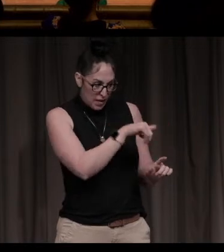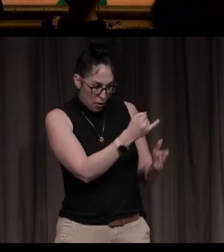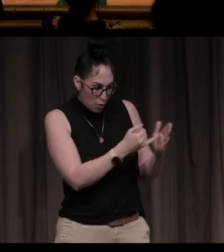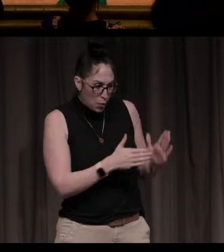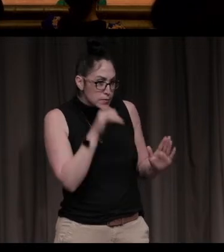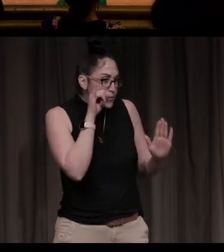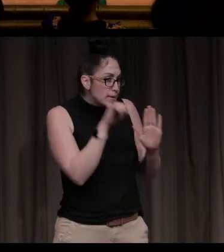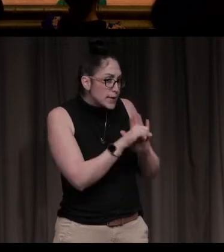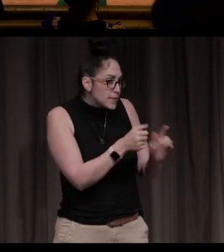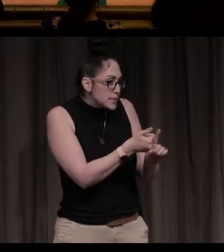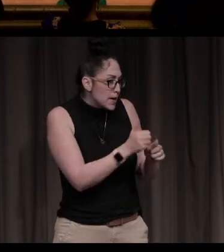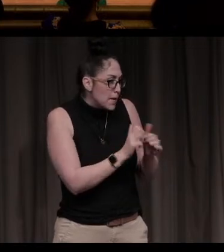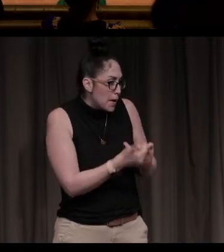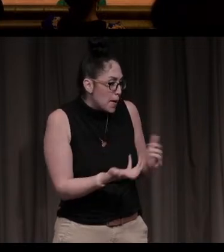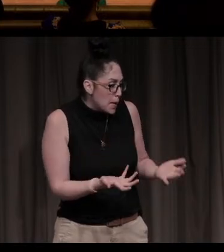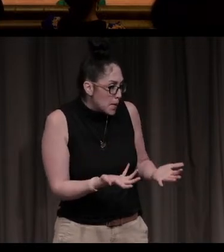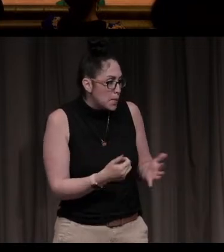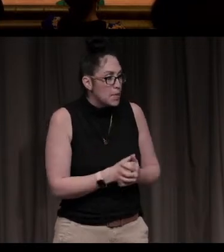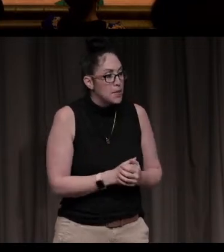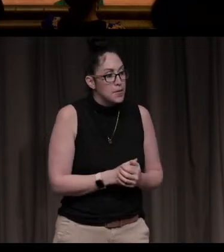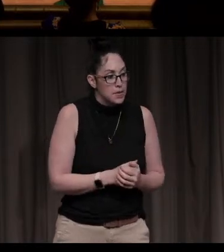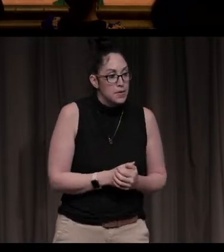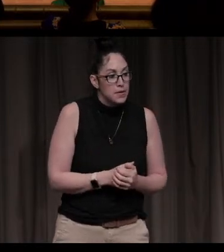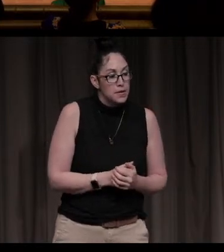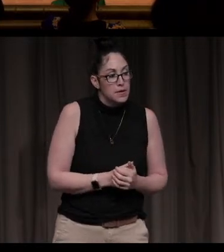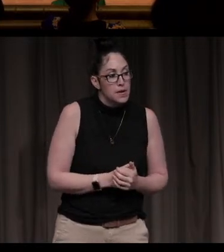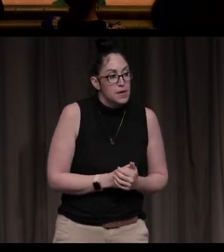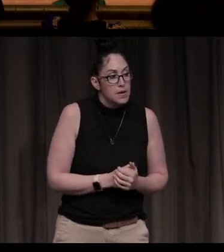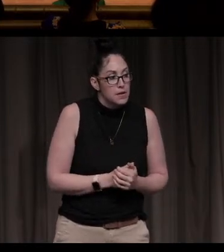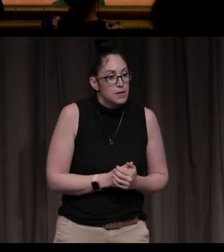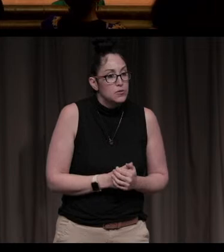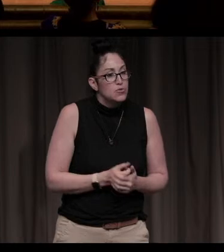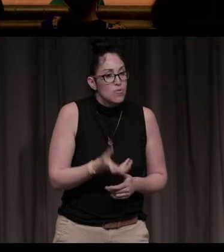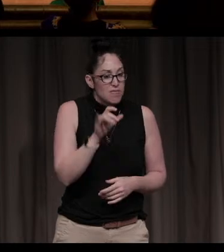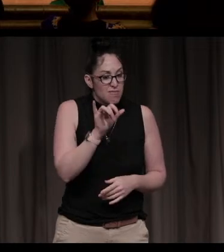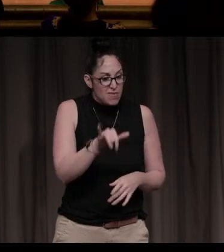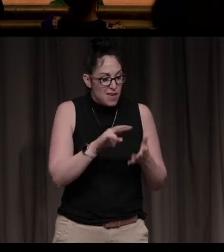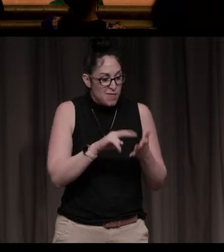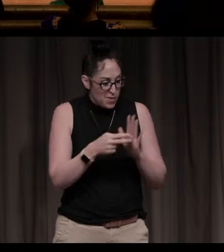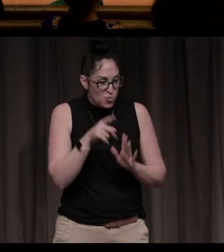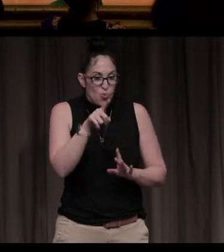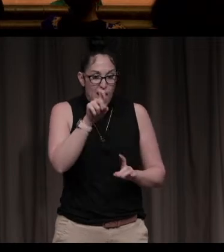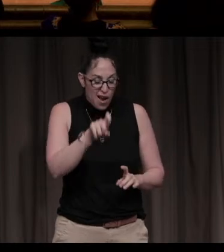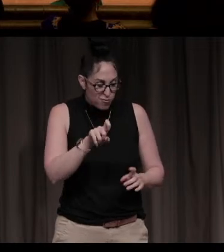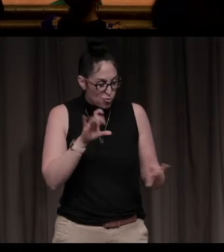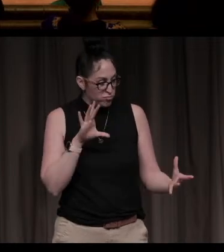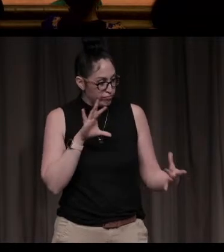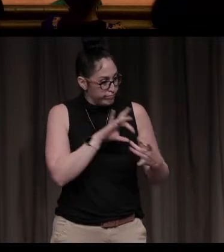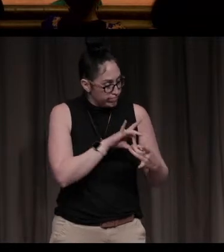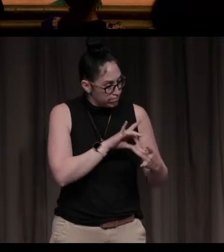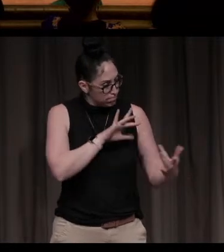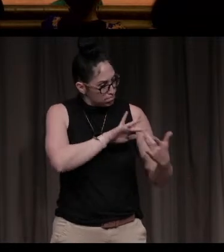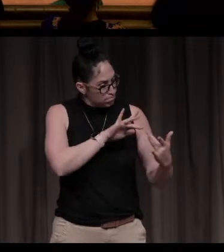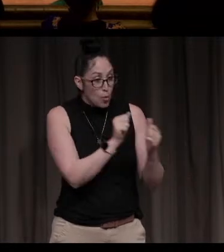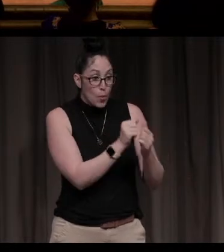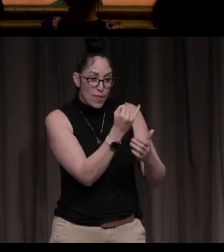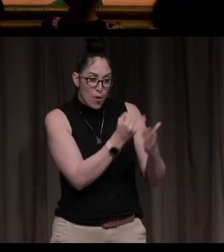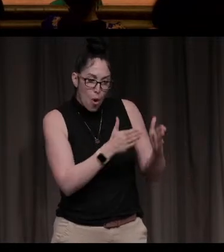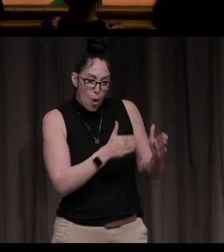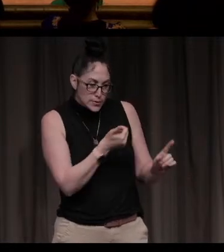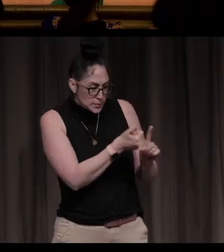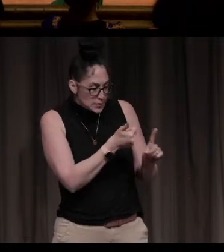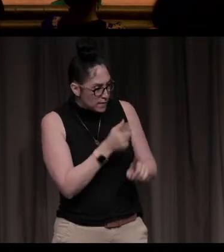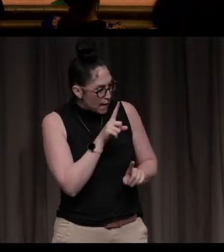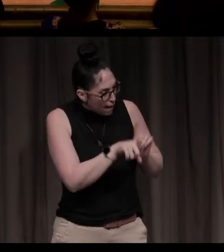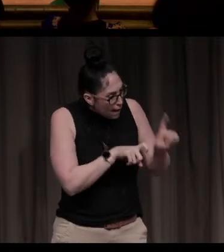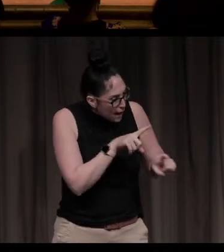themselves as, and this comes into a big play where you do have to reach out, you do have to connect with the artist and understand how they